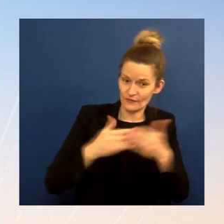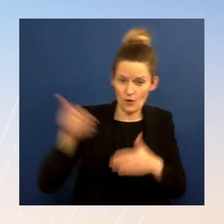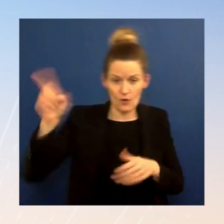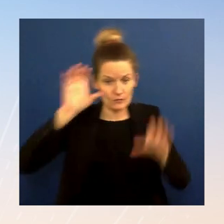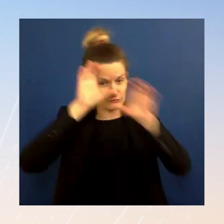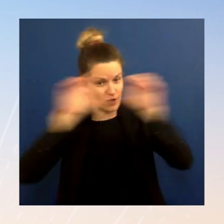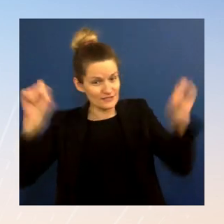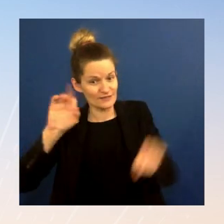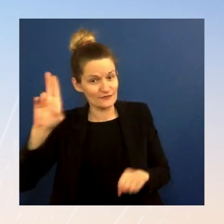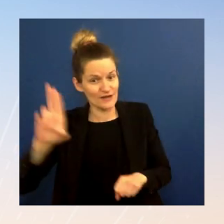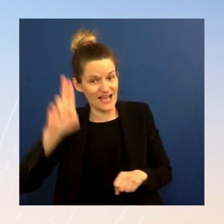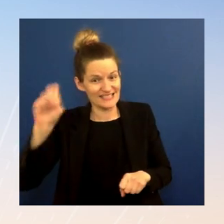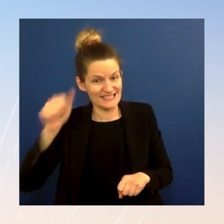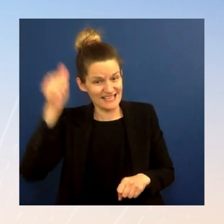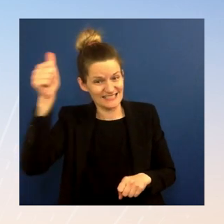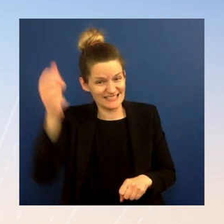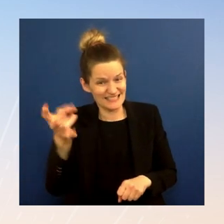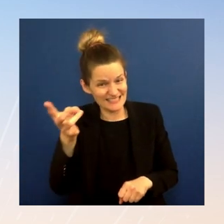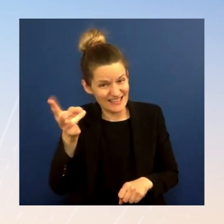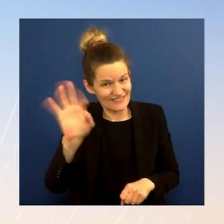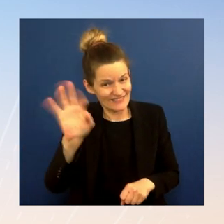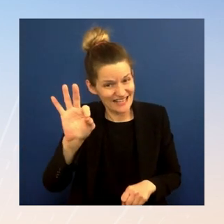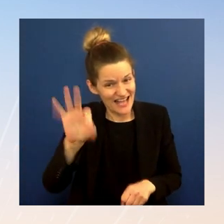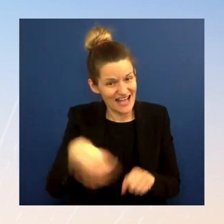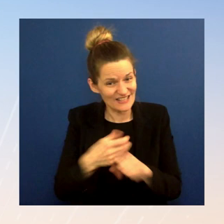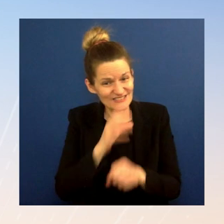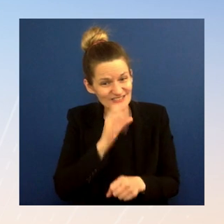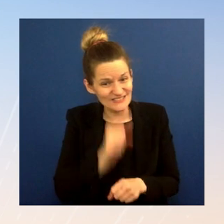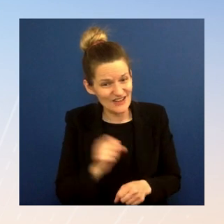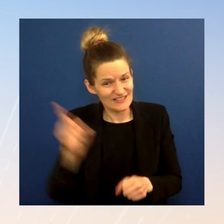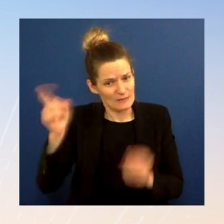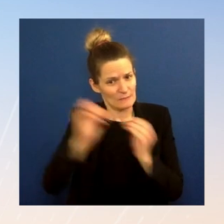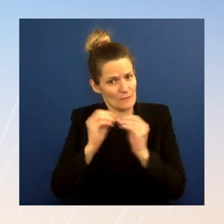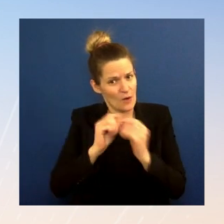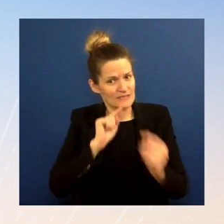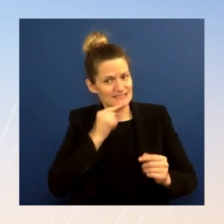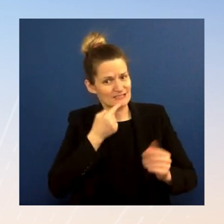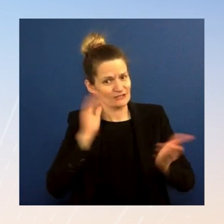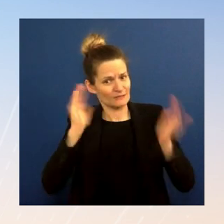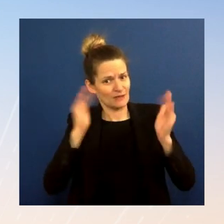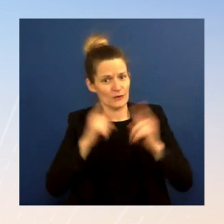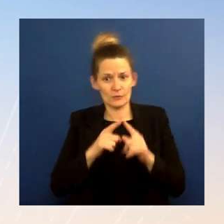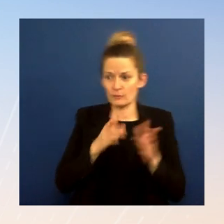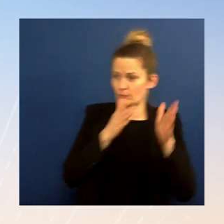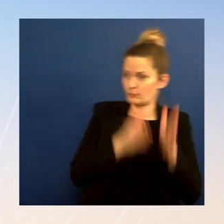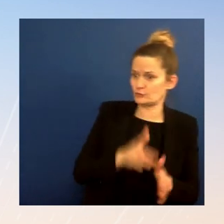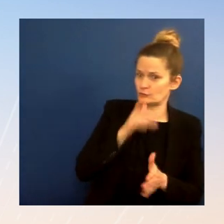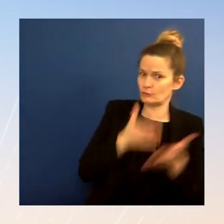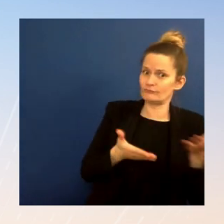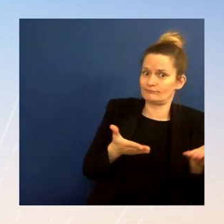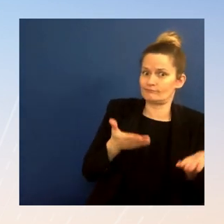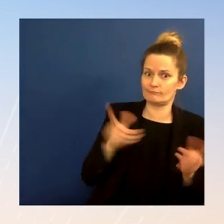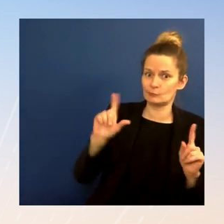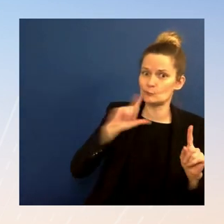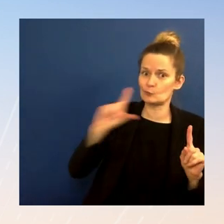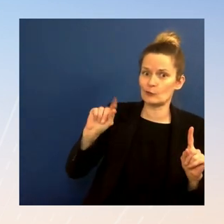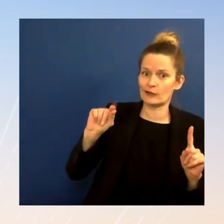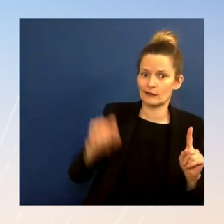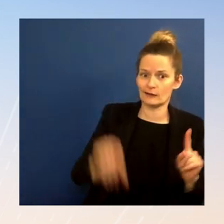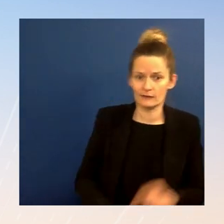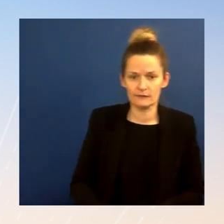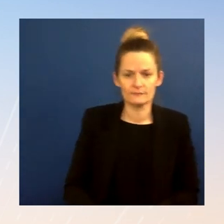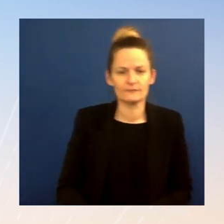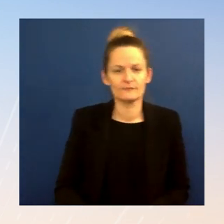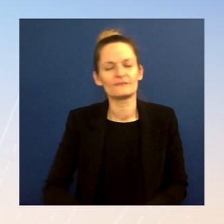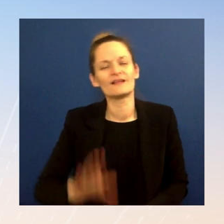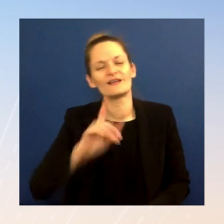more serious than somebody in their 20s? Well, we don't know that, but we also know that COVID impacts people